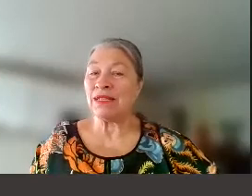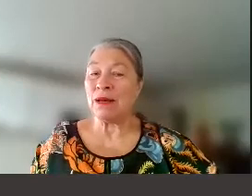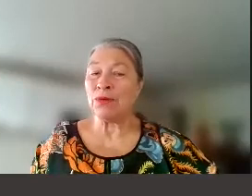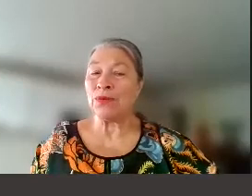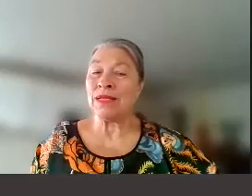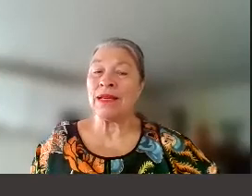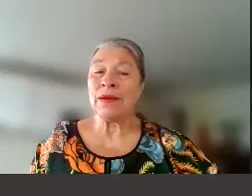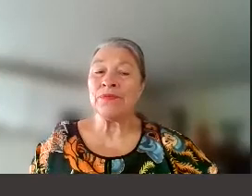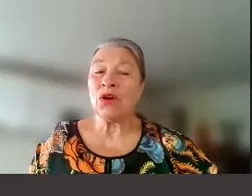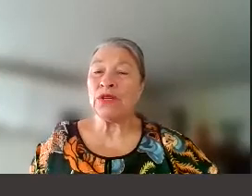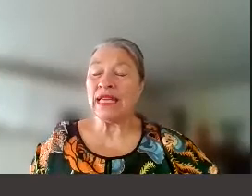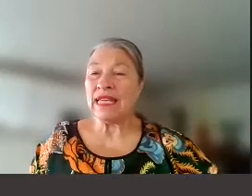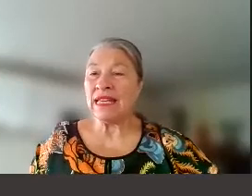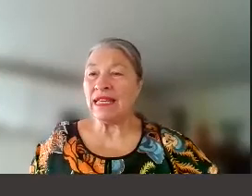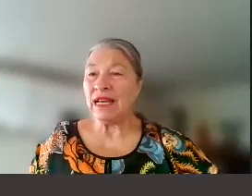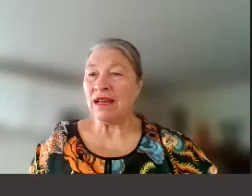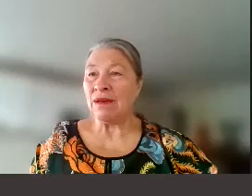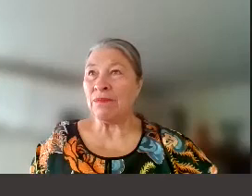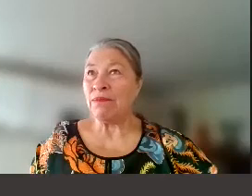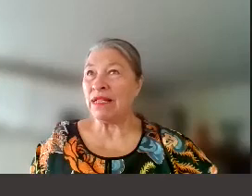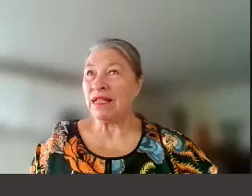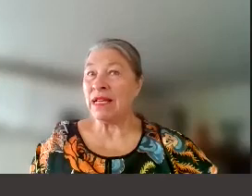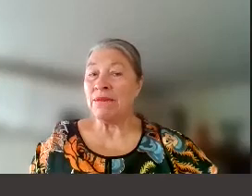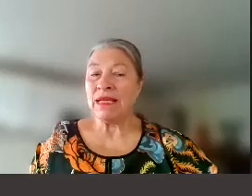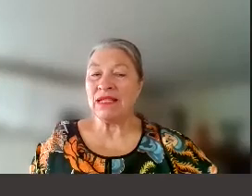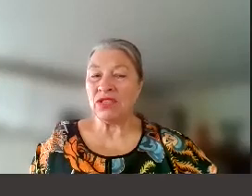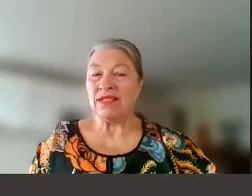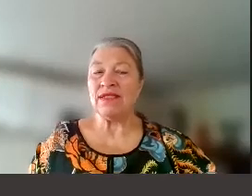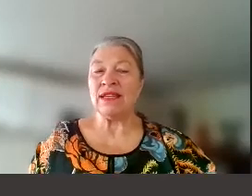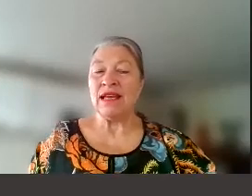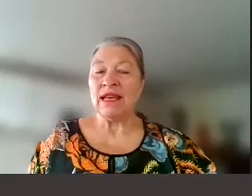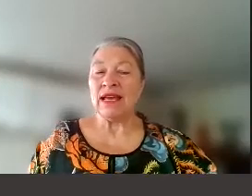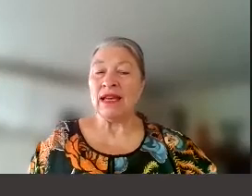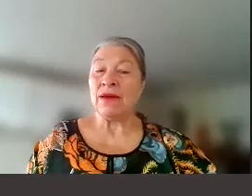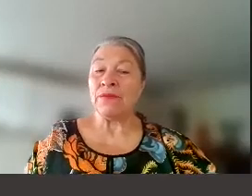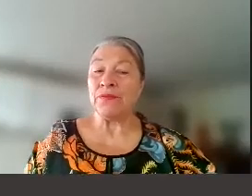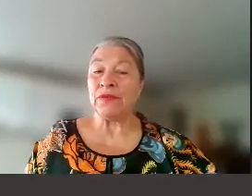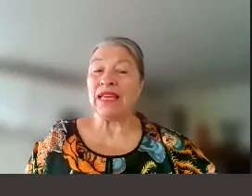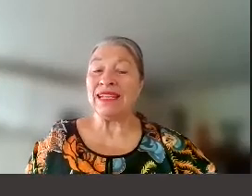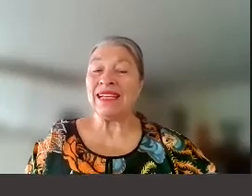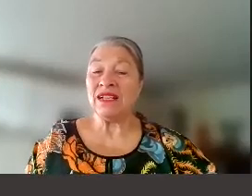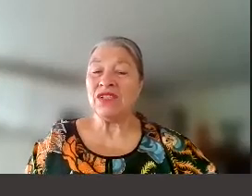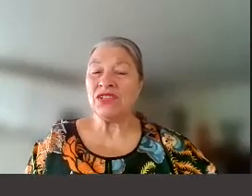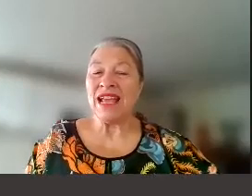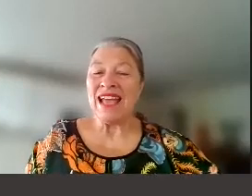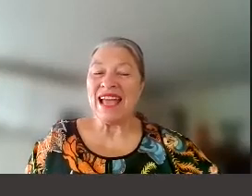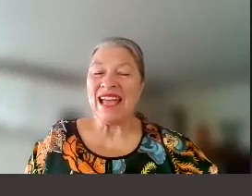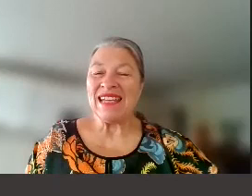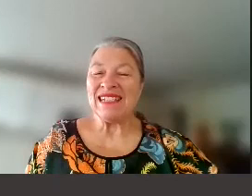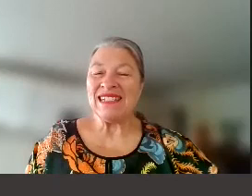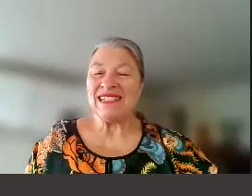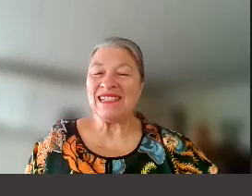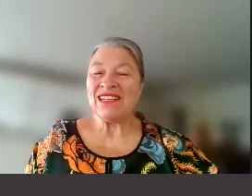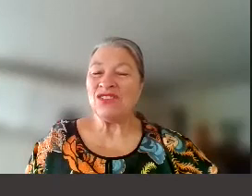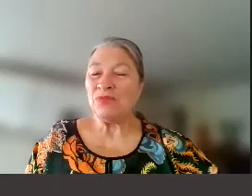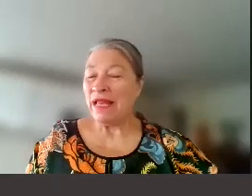some examples of key public messages in English.